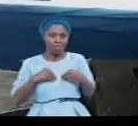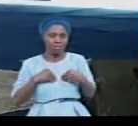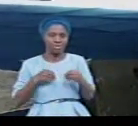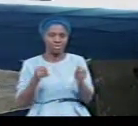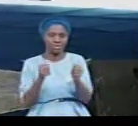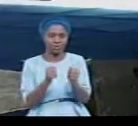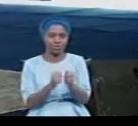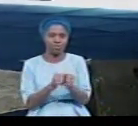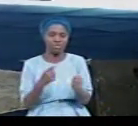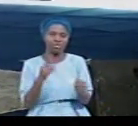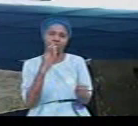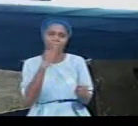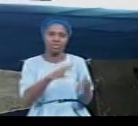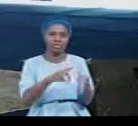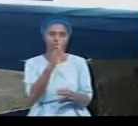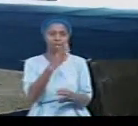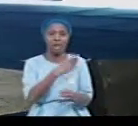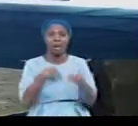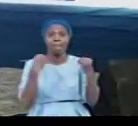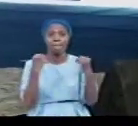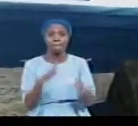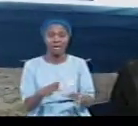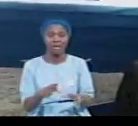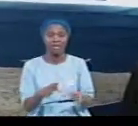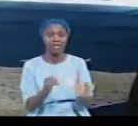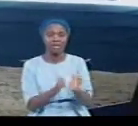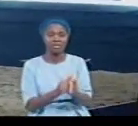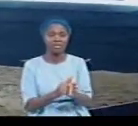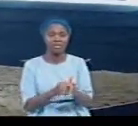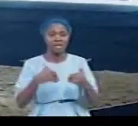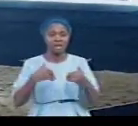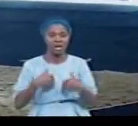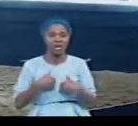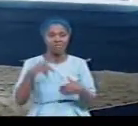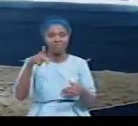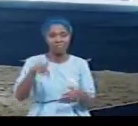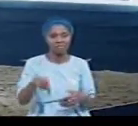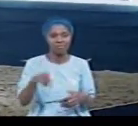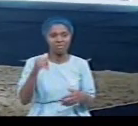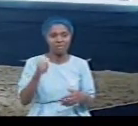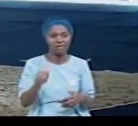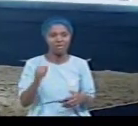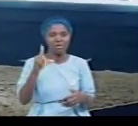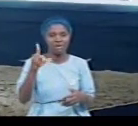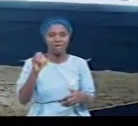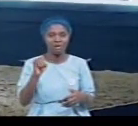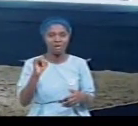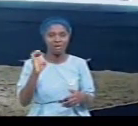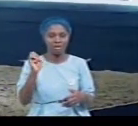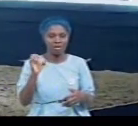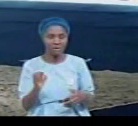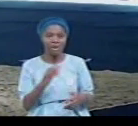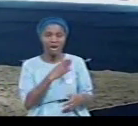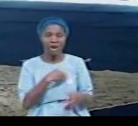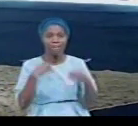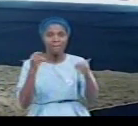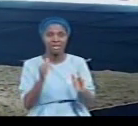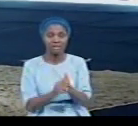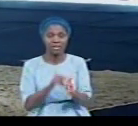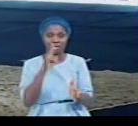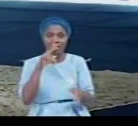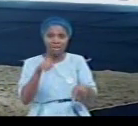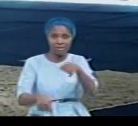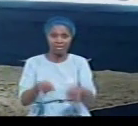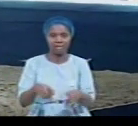and many taken with palsies, and that were lame. The same miracle,